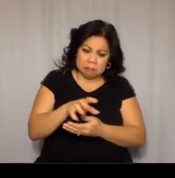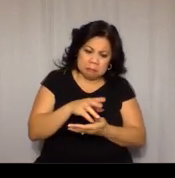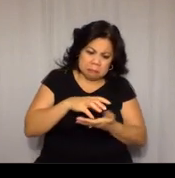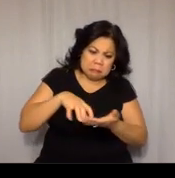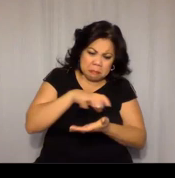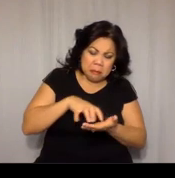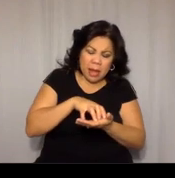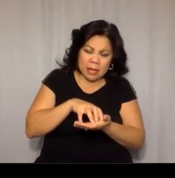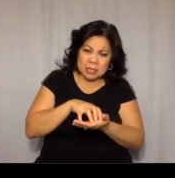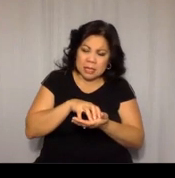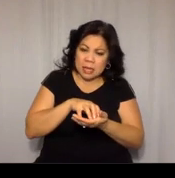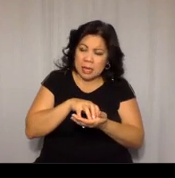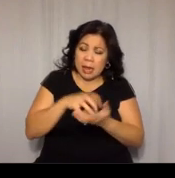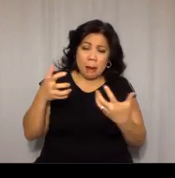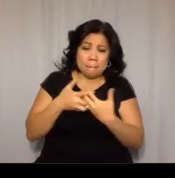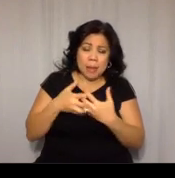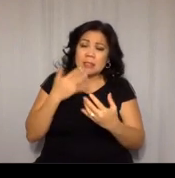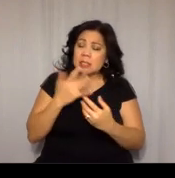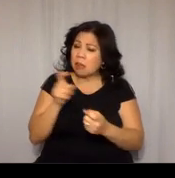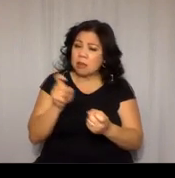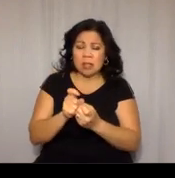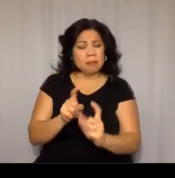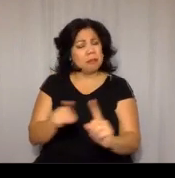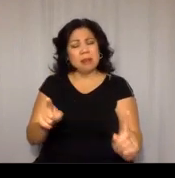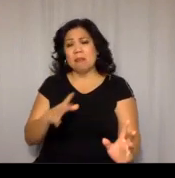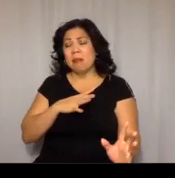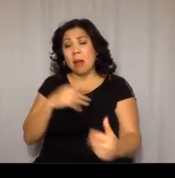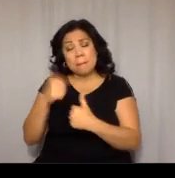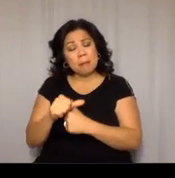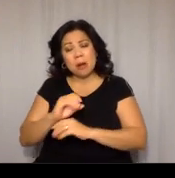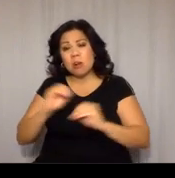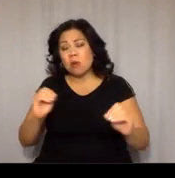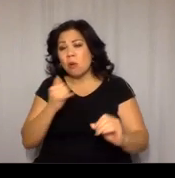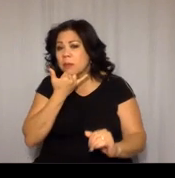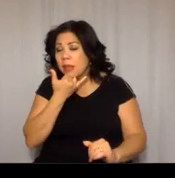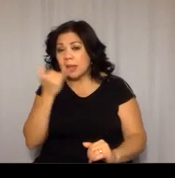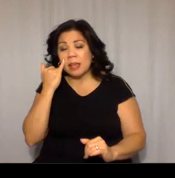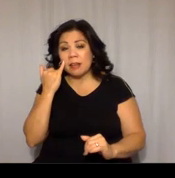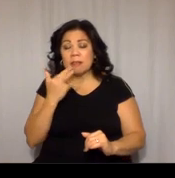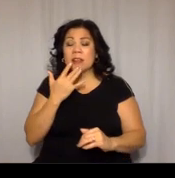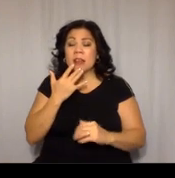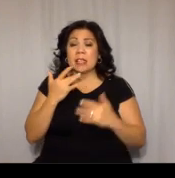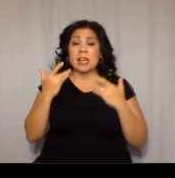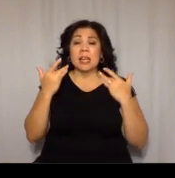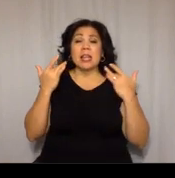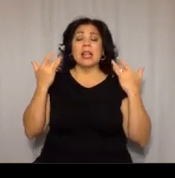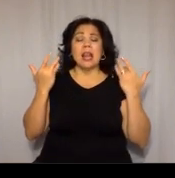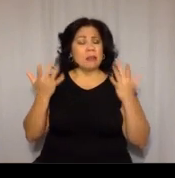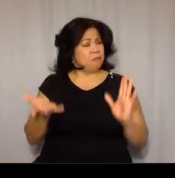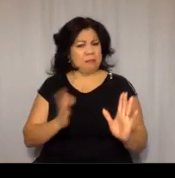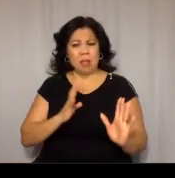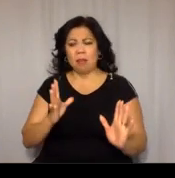learning, and you know, there are no mistakes in a project like this, guys. If the color gets a little lighter as you go, that's